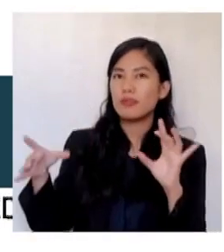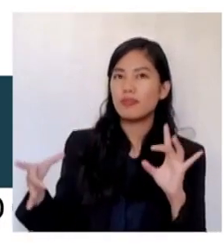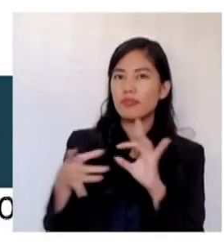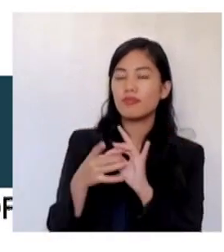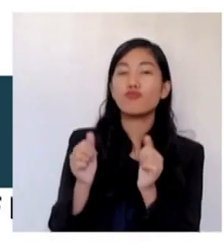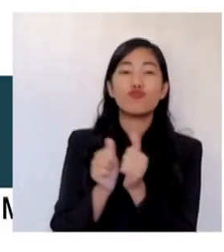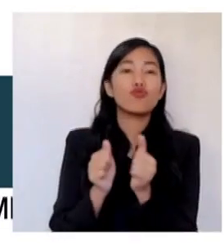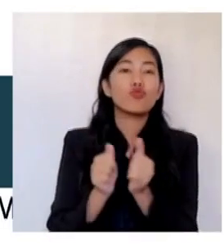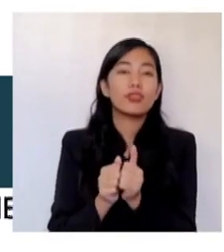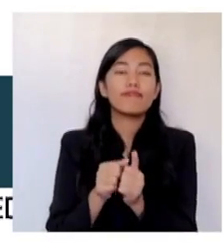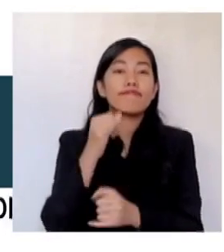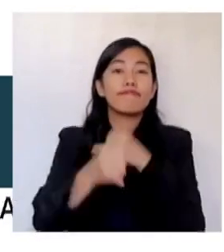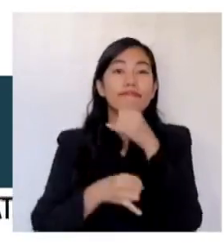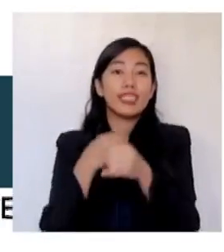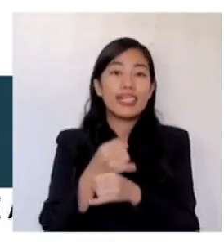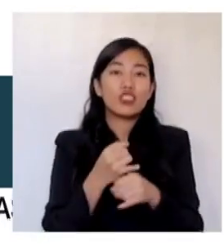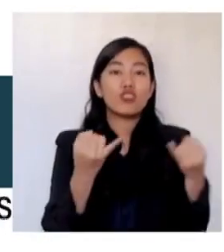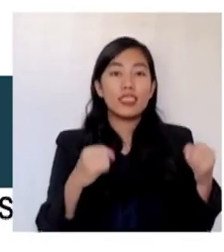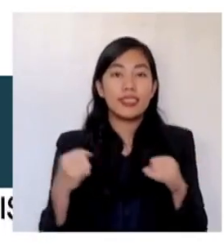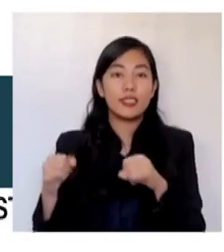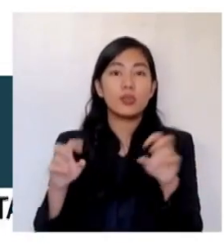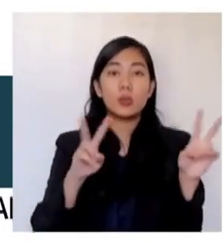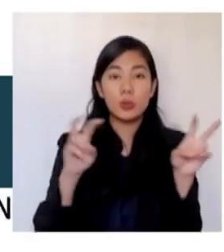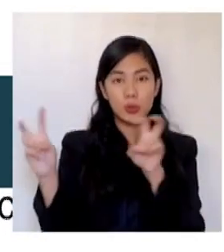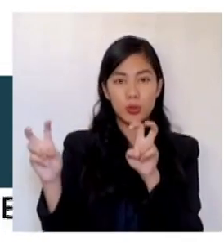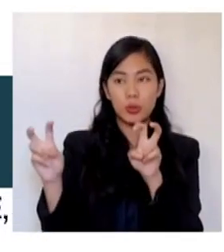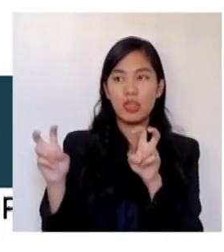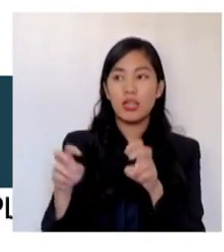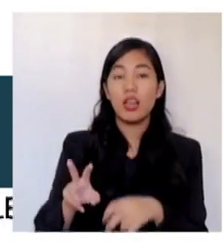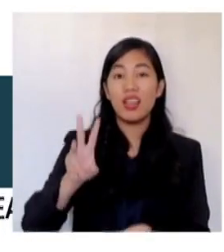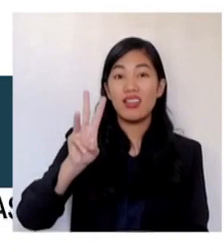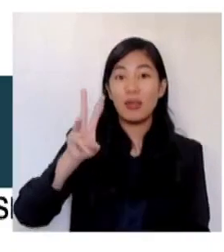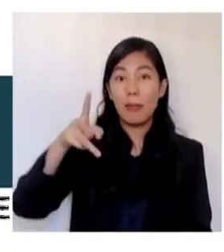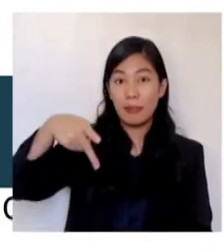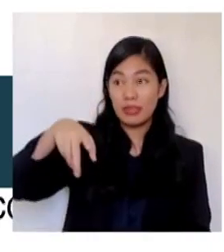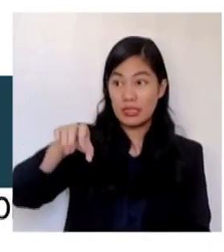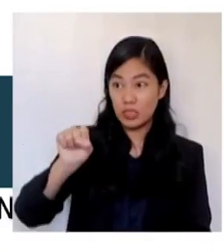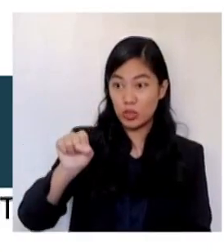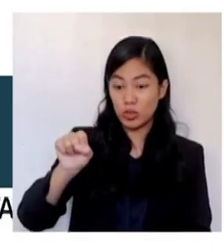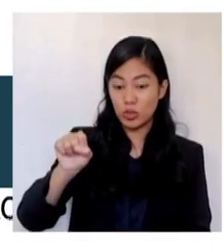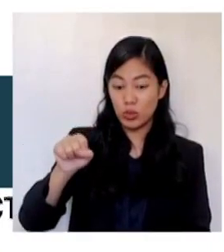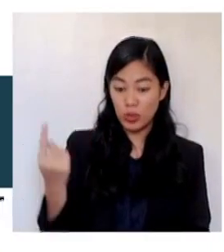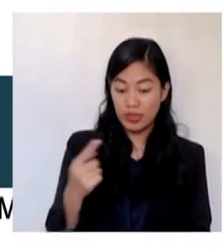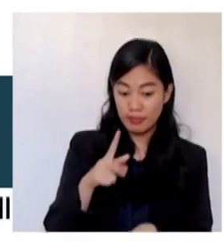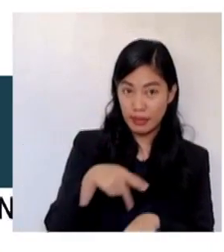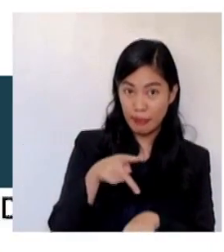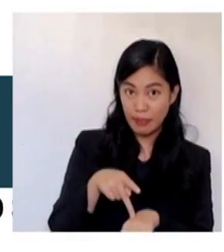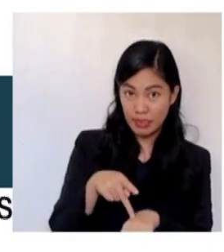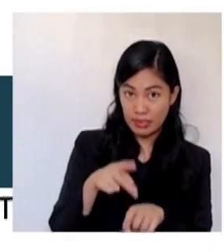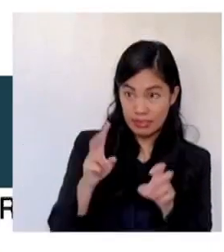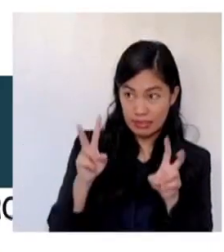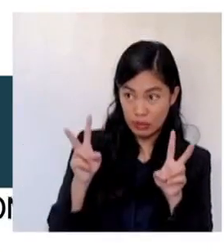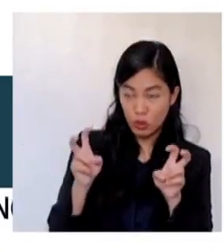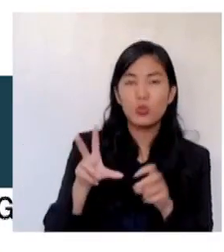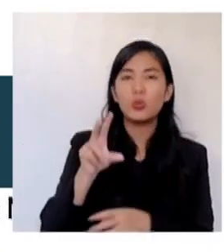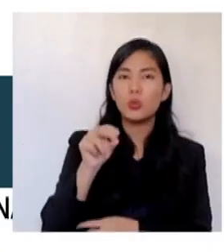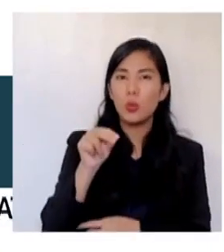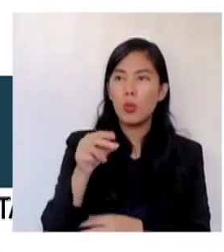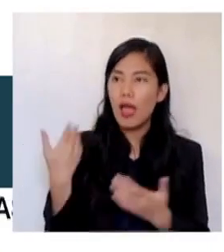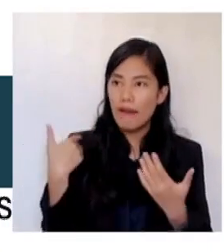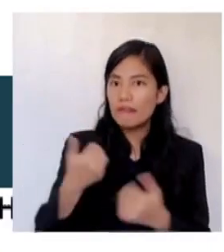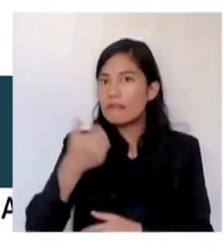it's now becoming clear that the West Philippine issue is not an isolated case. No one has mentioned the still